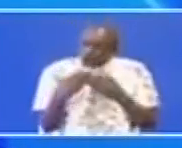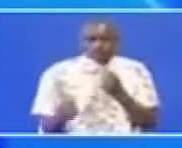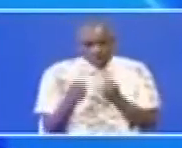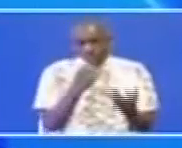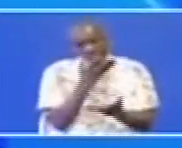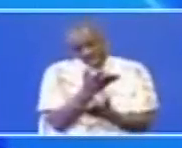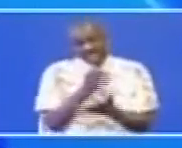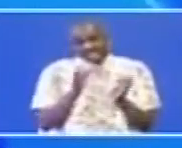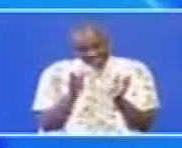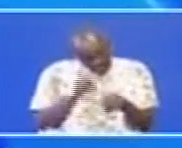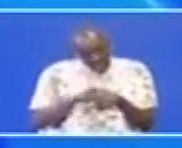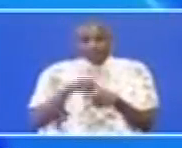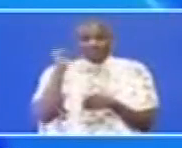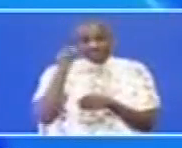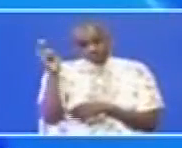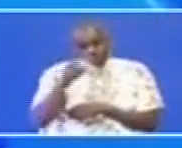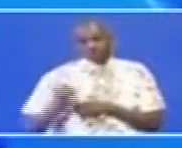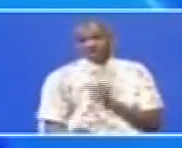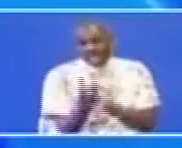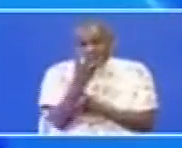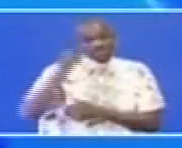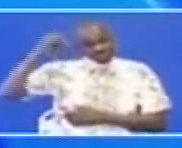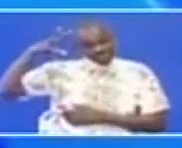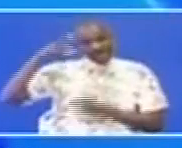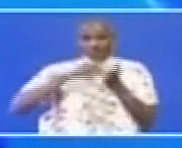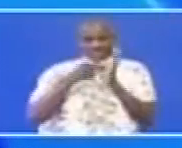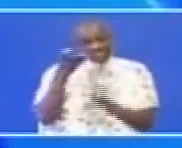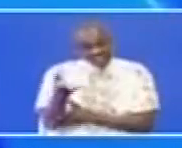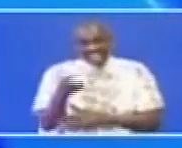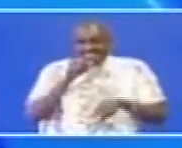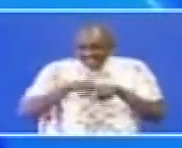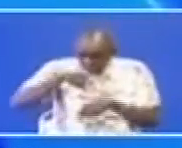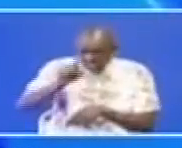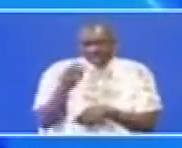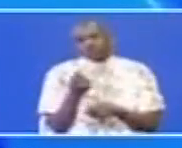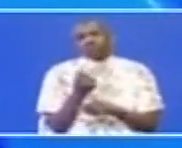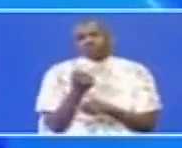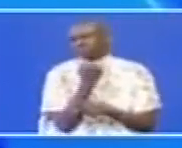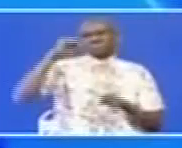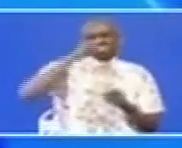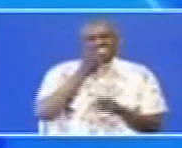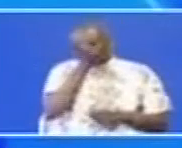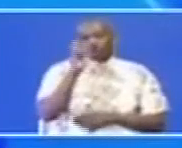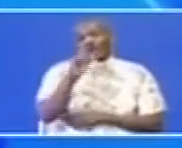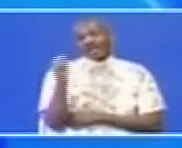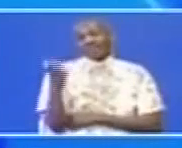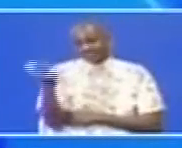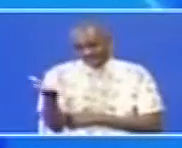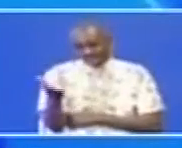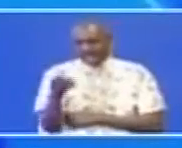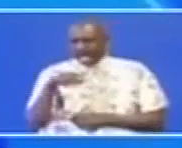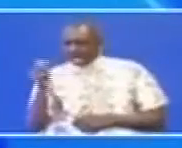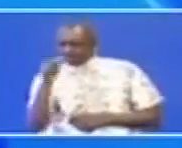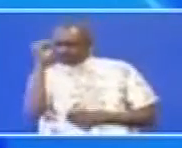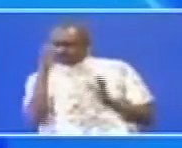Uhuru Kenyatta's street lighting project in Mombasa. Now this is after the two snubbed each other's greetings. The incident that forced fellow politicians